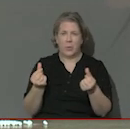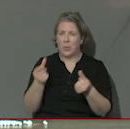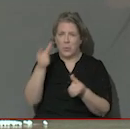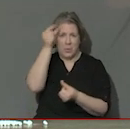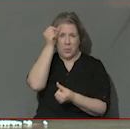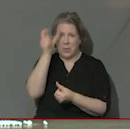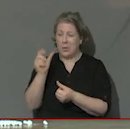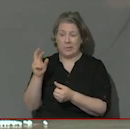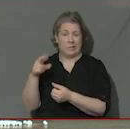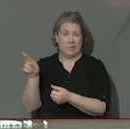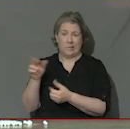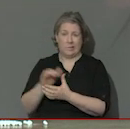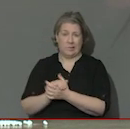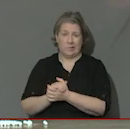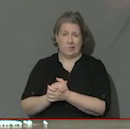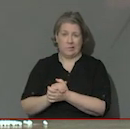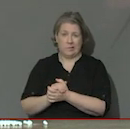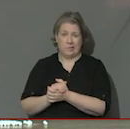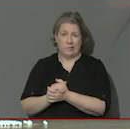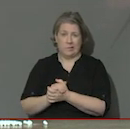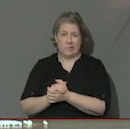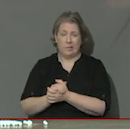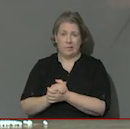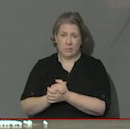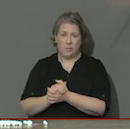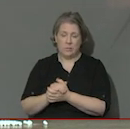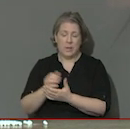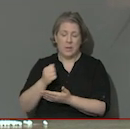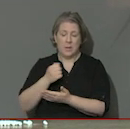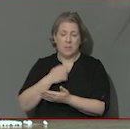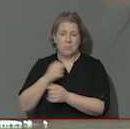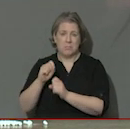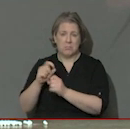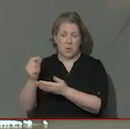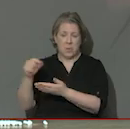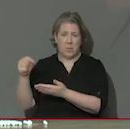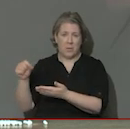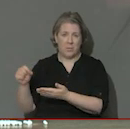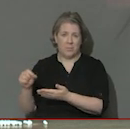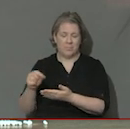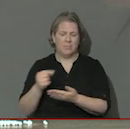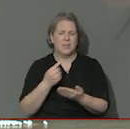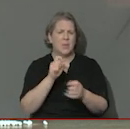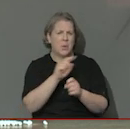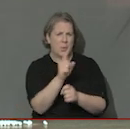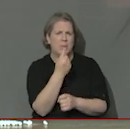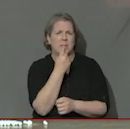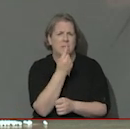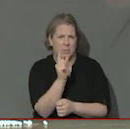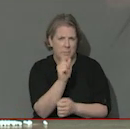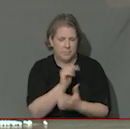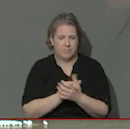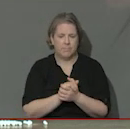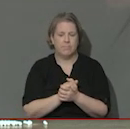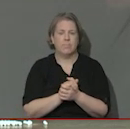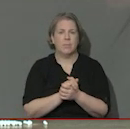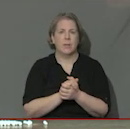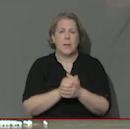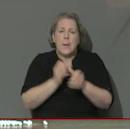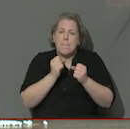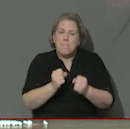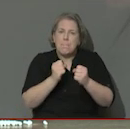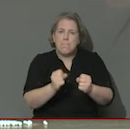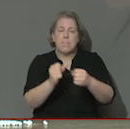right. Very few of those that I marked. Let's see what they say. They say we have fixed